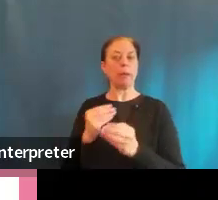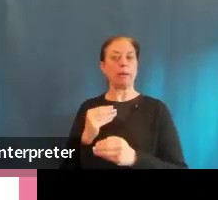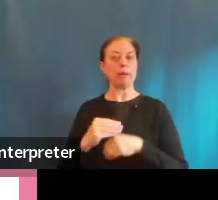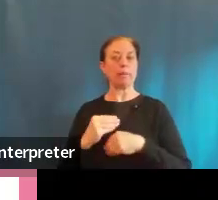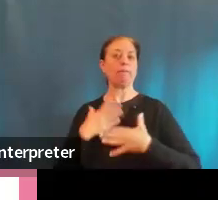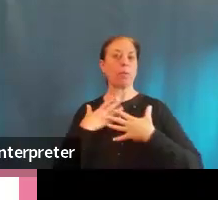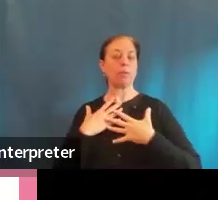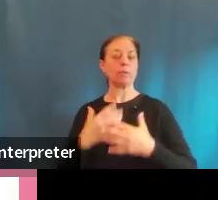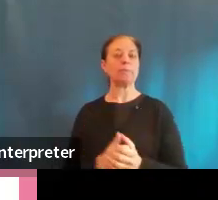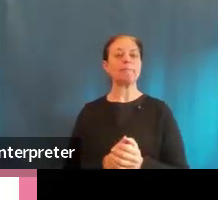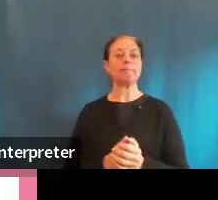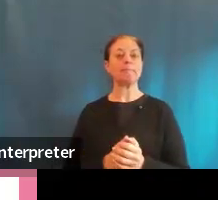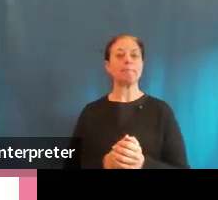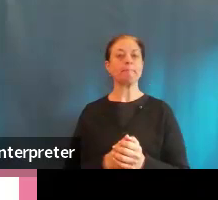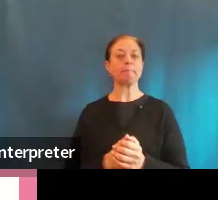influences. Next slide, please.